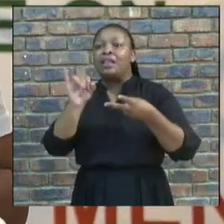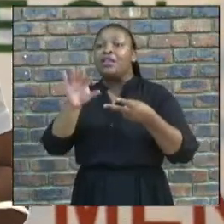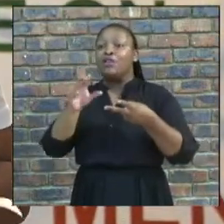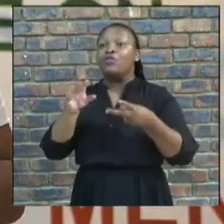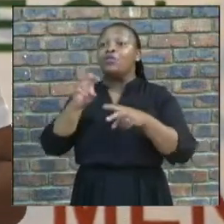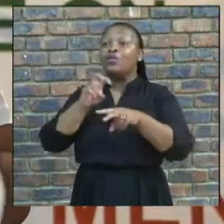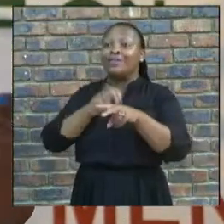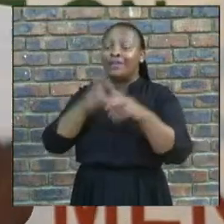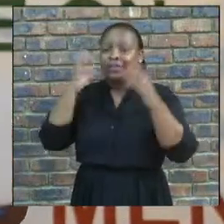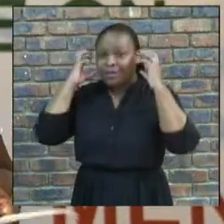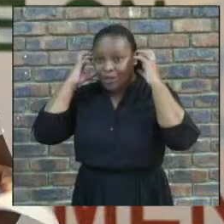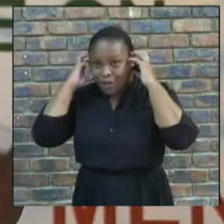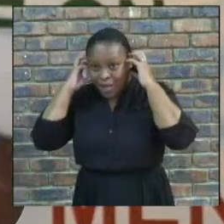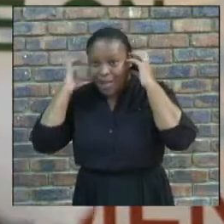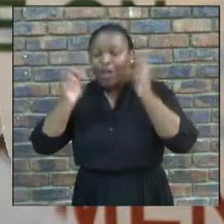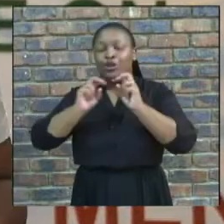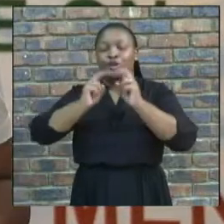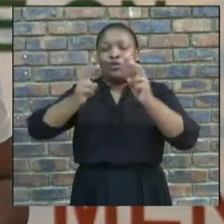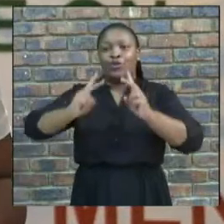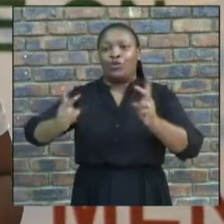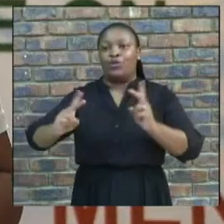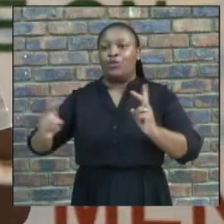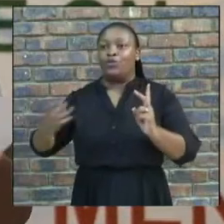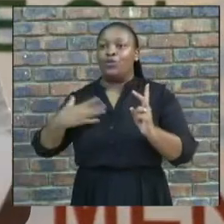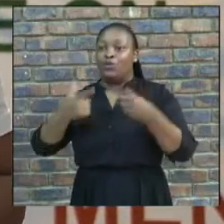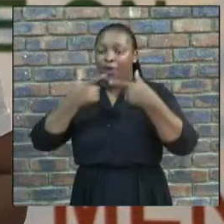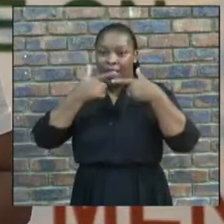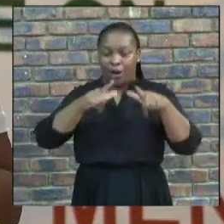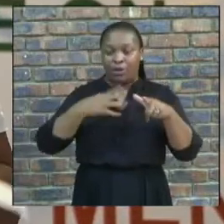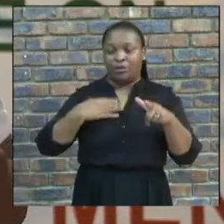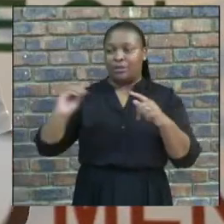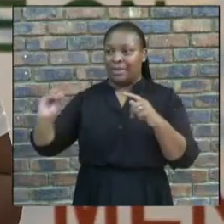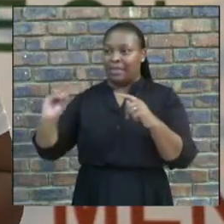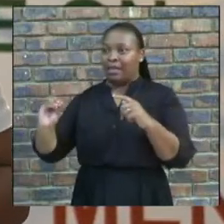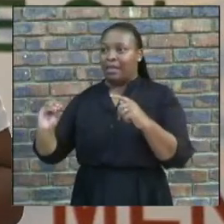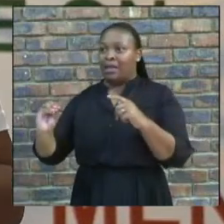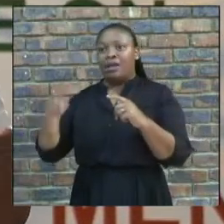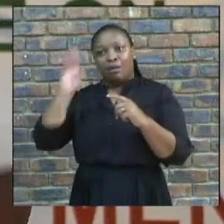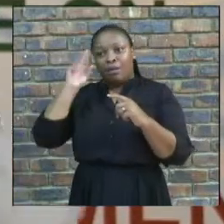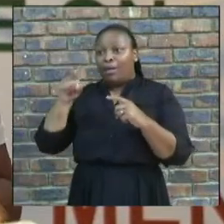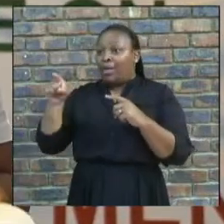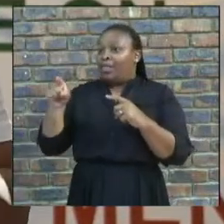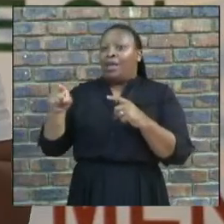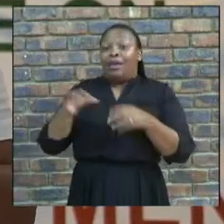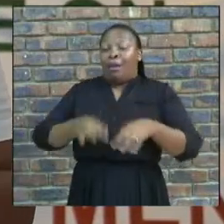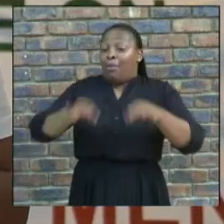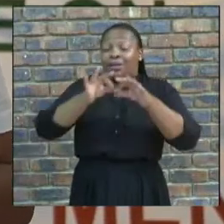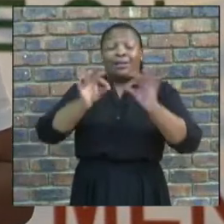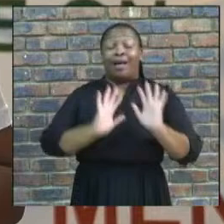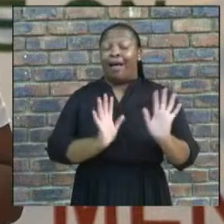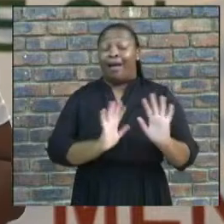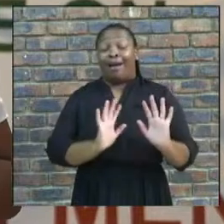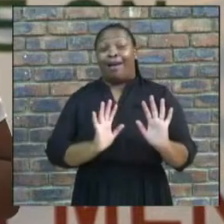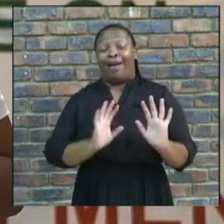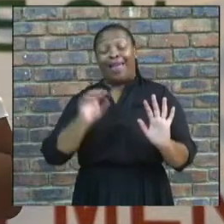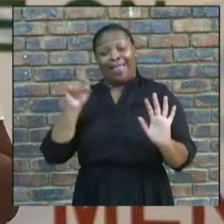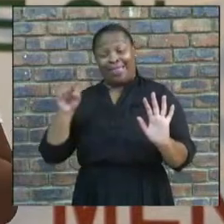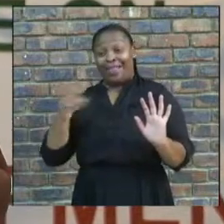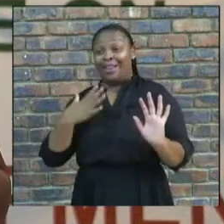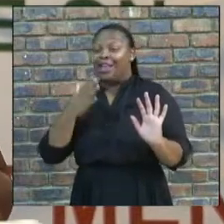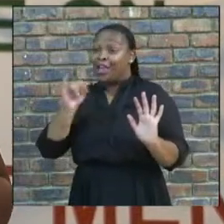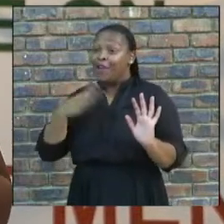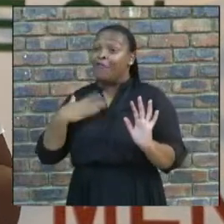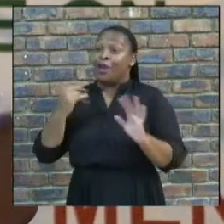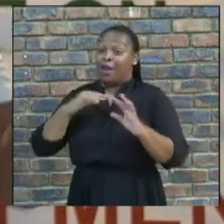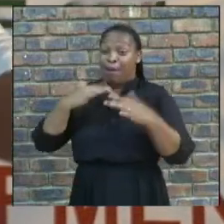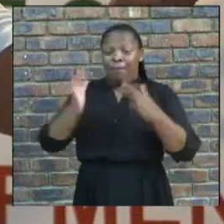kere in languages that we want. Those things are city present. Ha meeting o fela o isiye mo stulong. O ska tsamaya